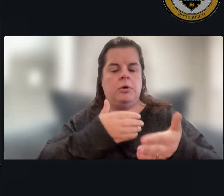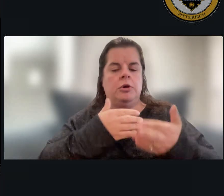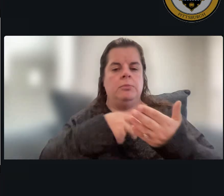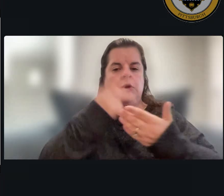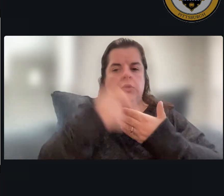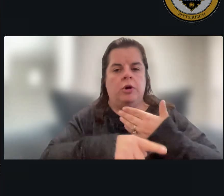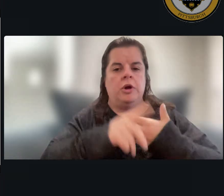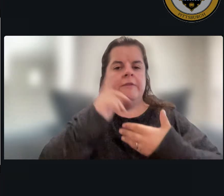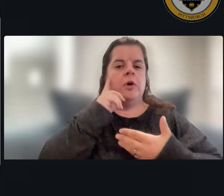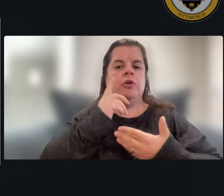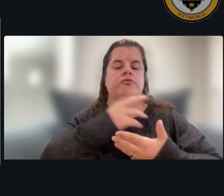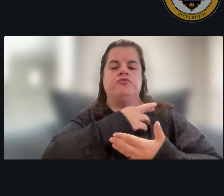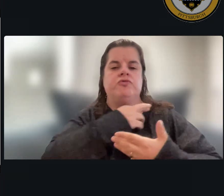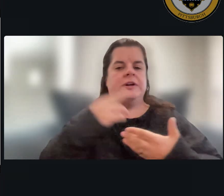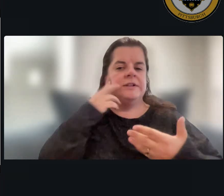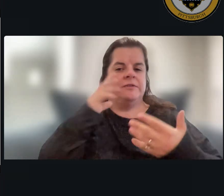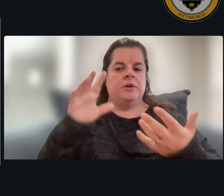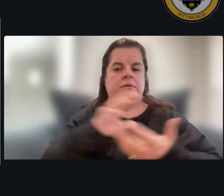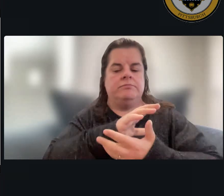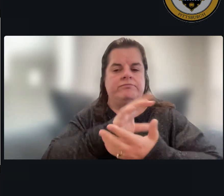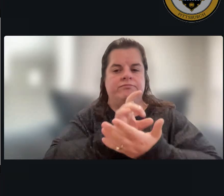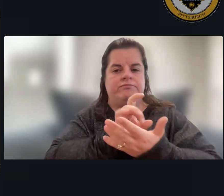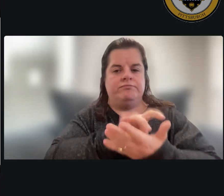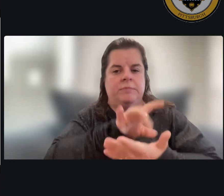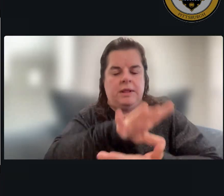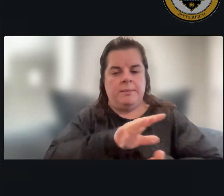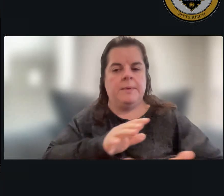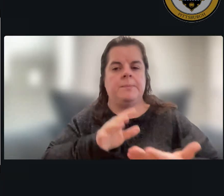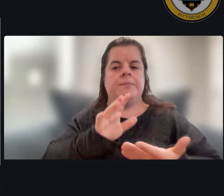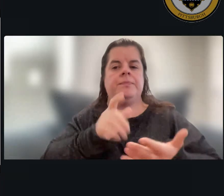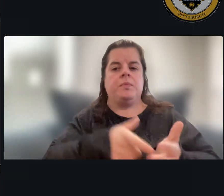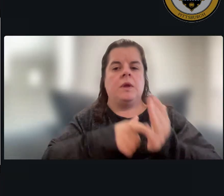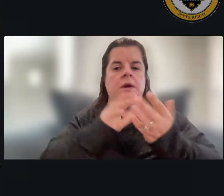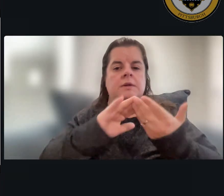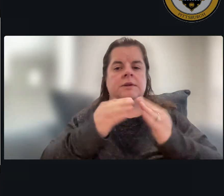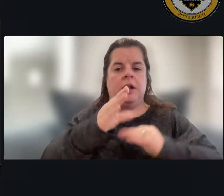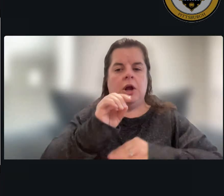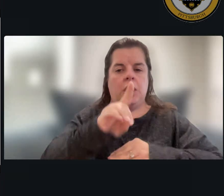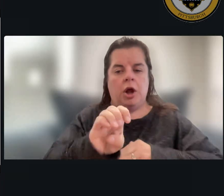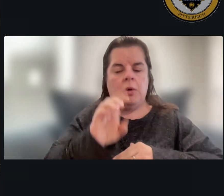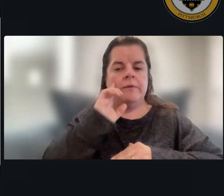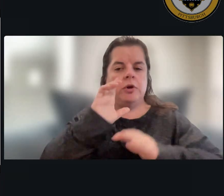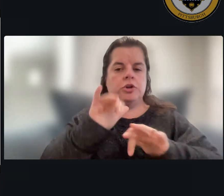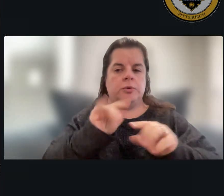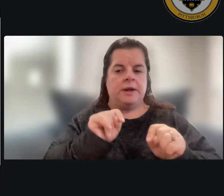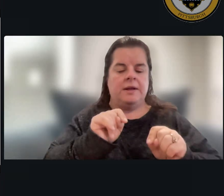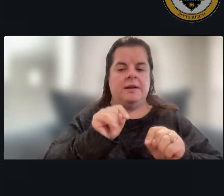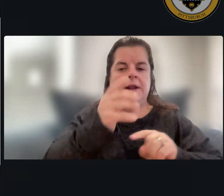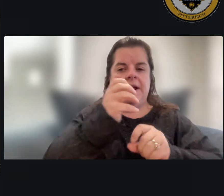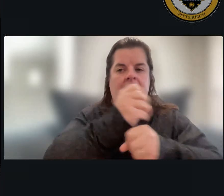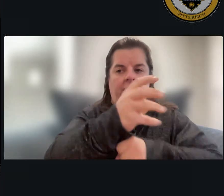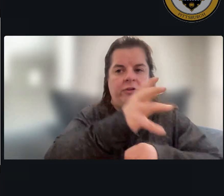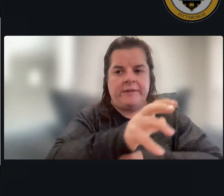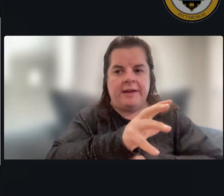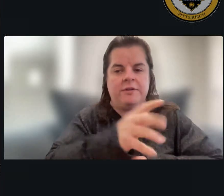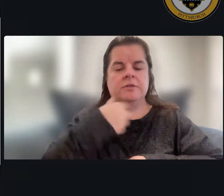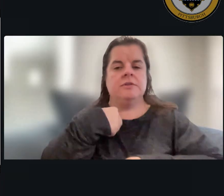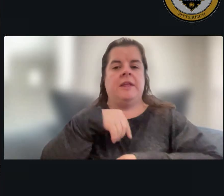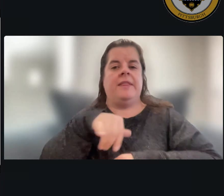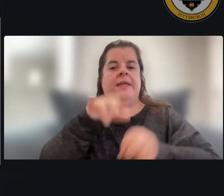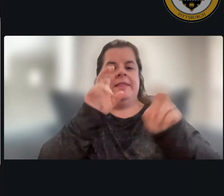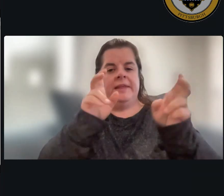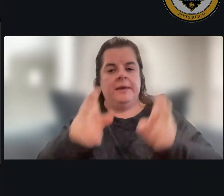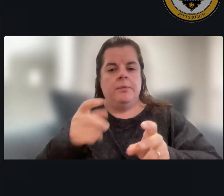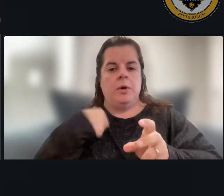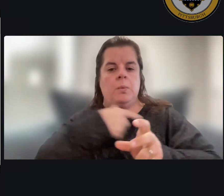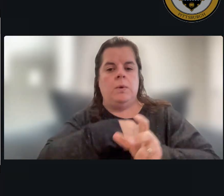of elimination. This is also a requirement in our city code to complete a disparity study every 5 years. So again, that theme that there was some